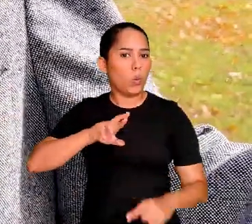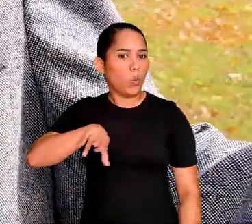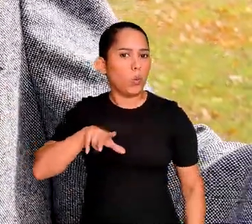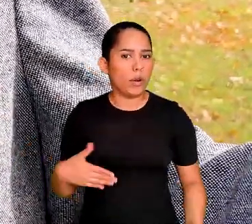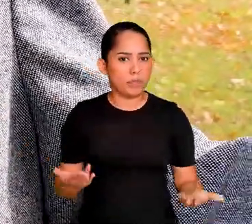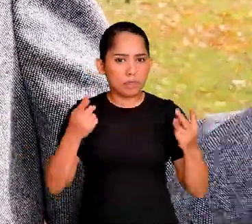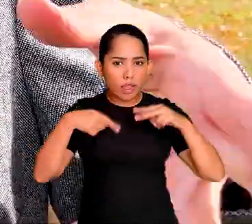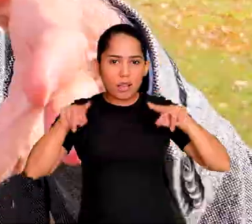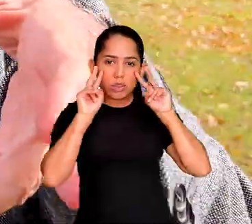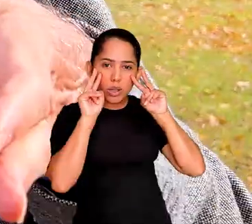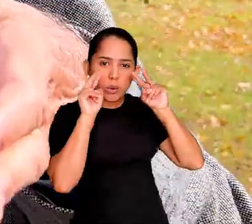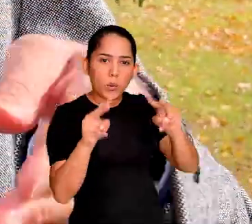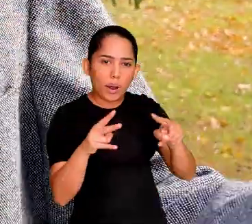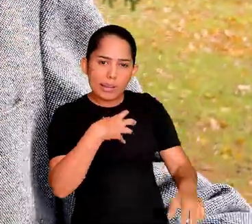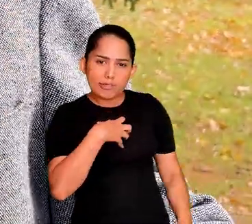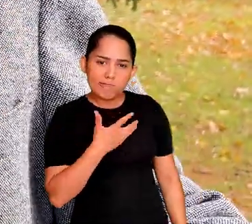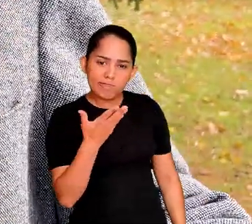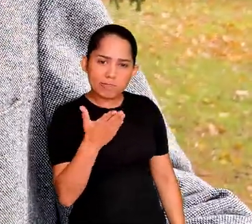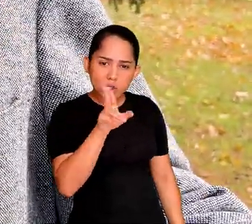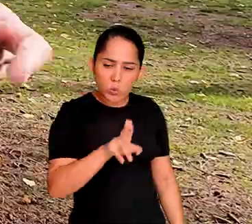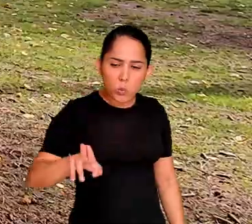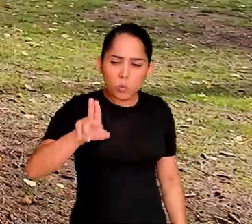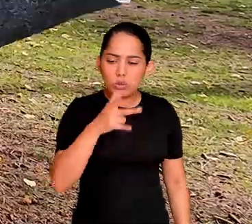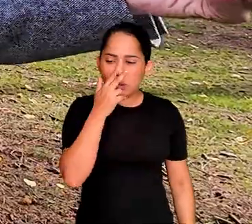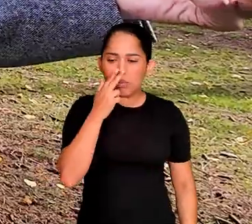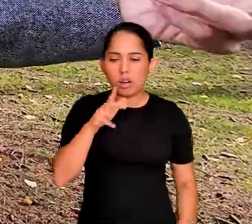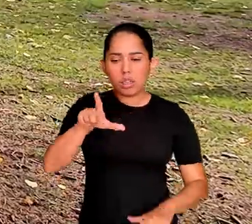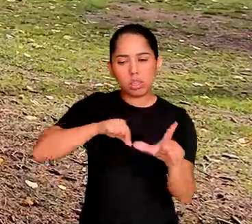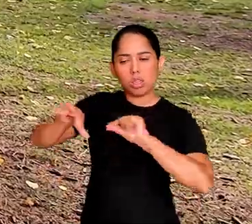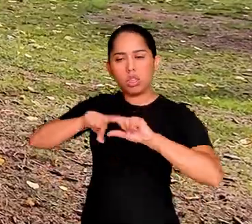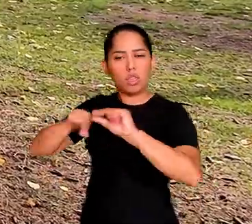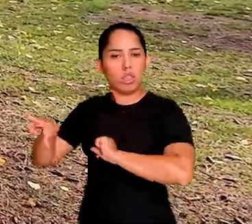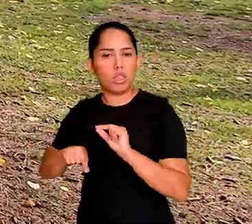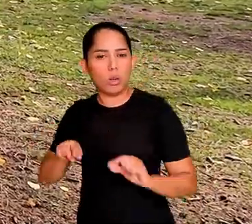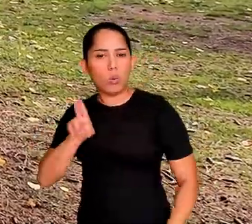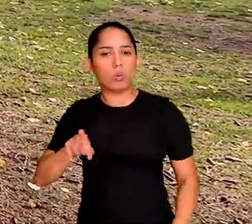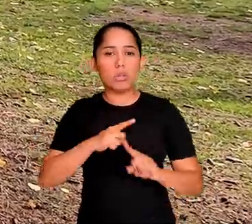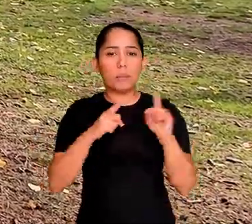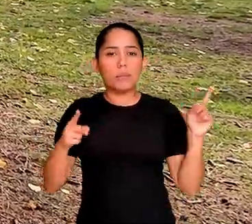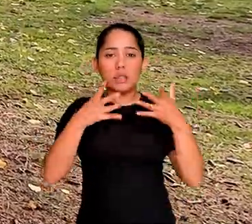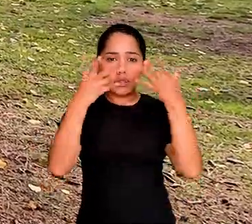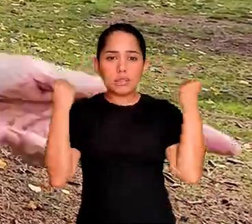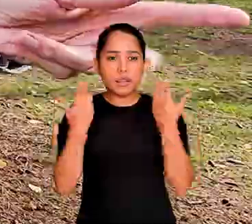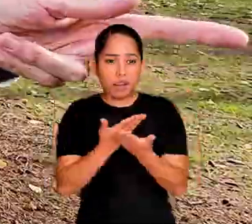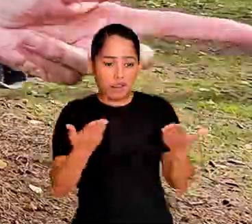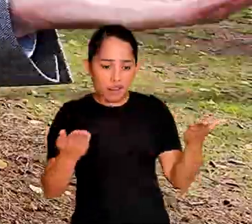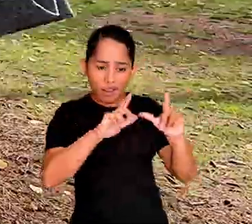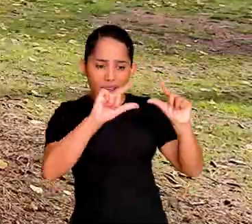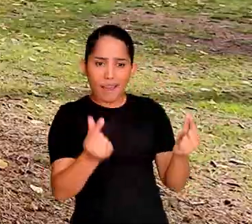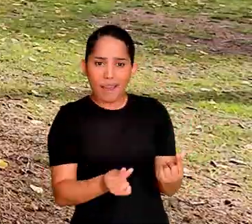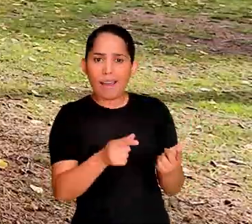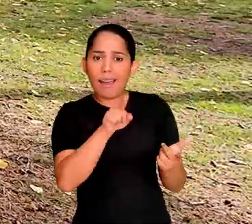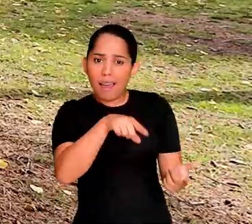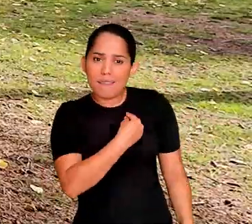objects. And if we look only in this way, we use them for us, but then we forget that